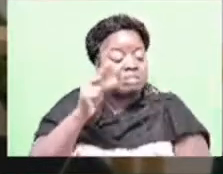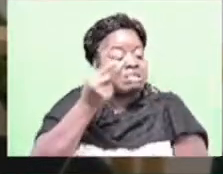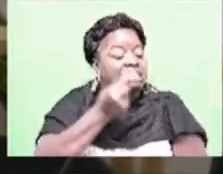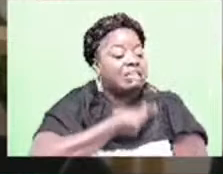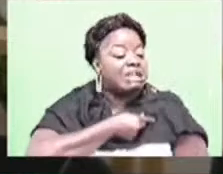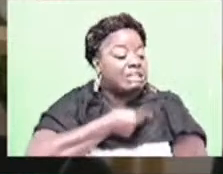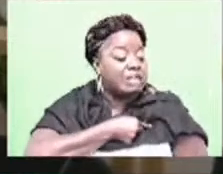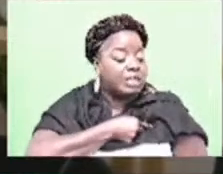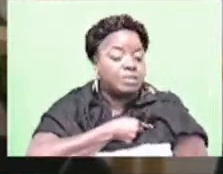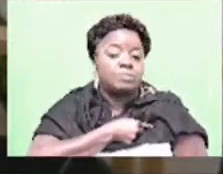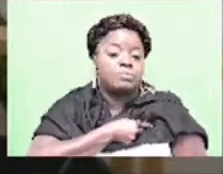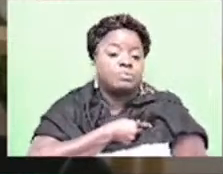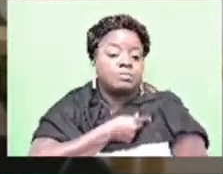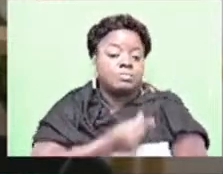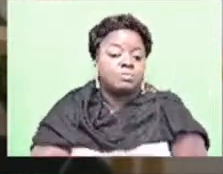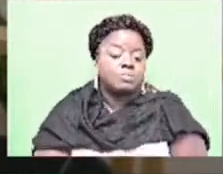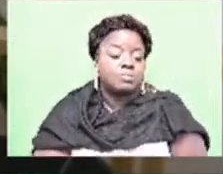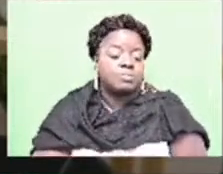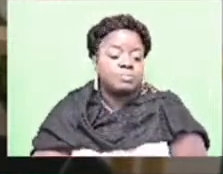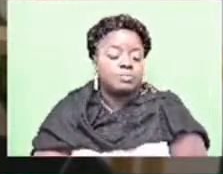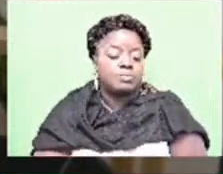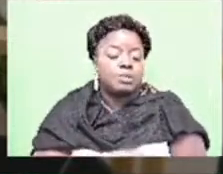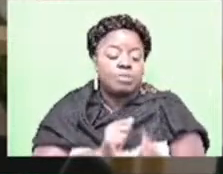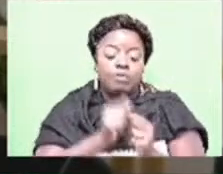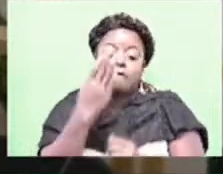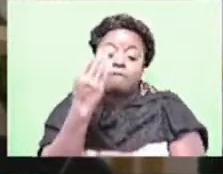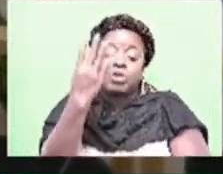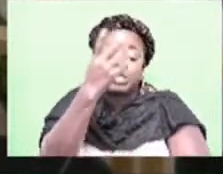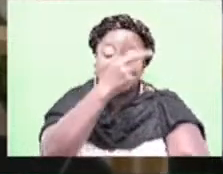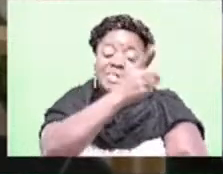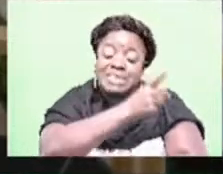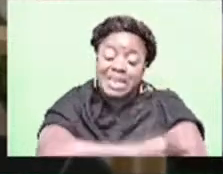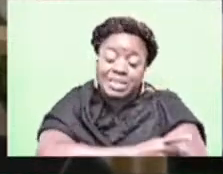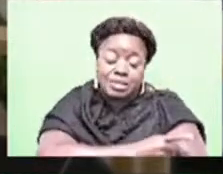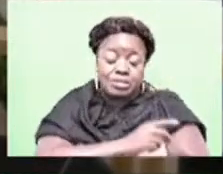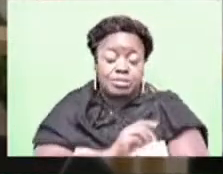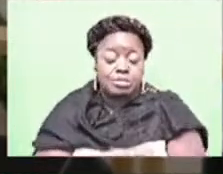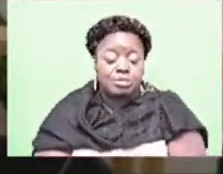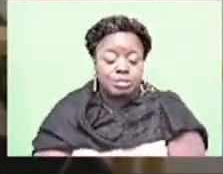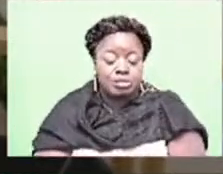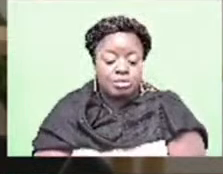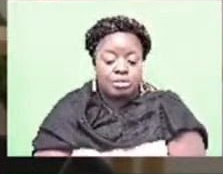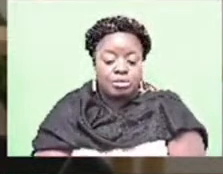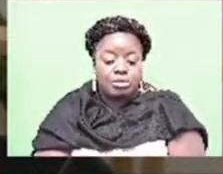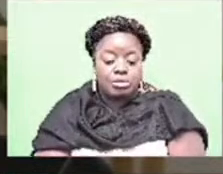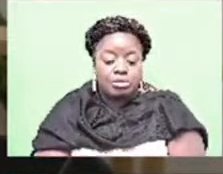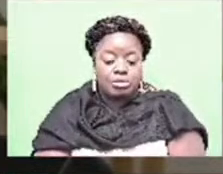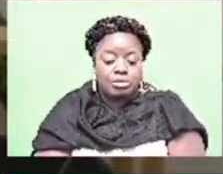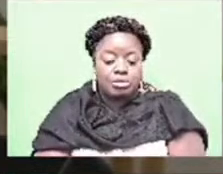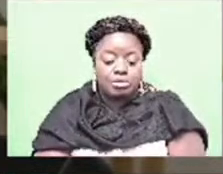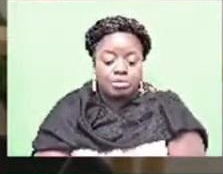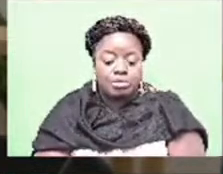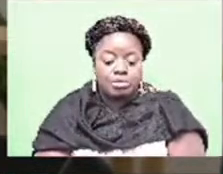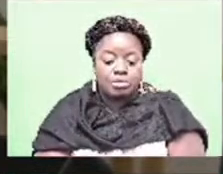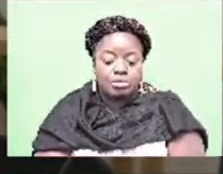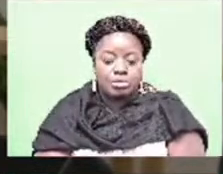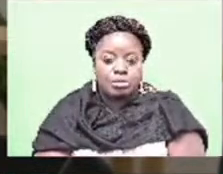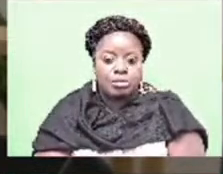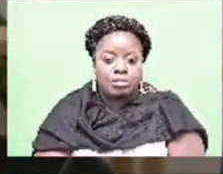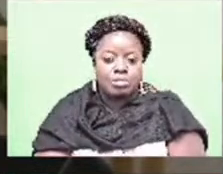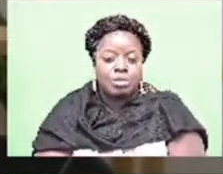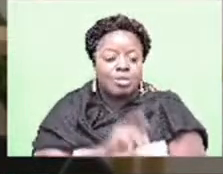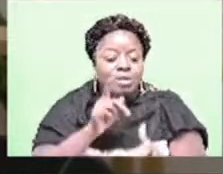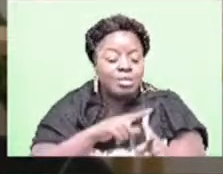the stipulated 14-day period. This by no means suggests that paying the ticket is a necessary precondition